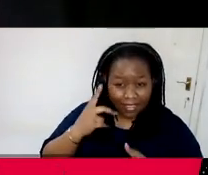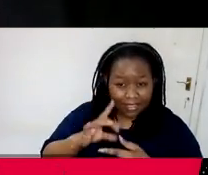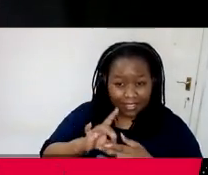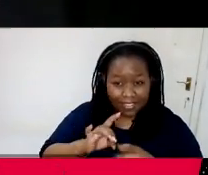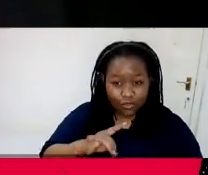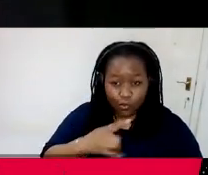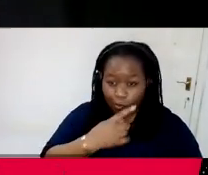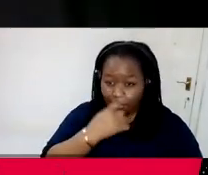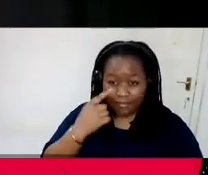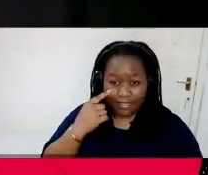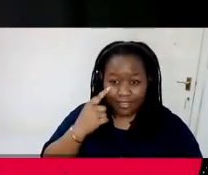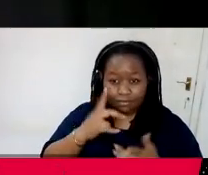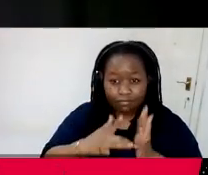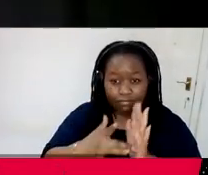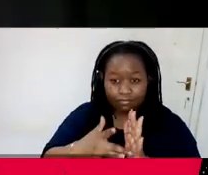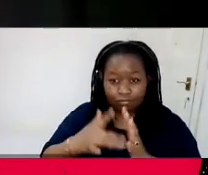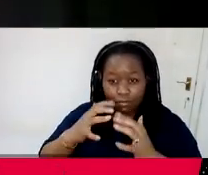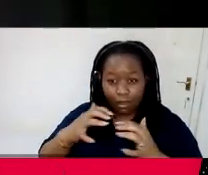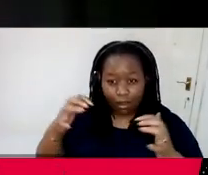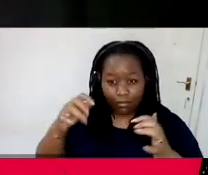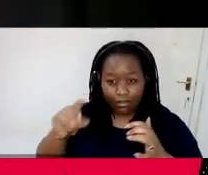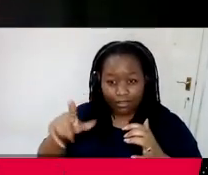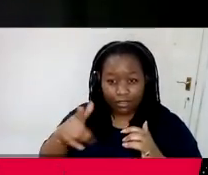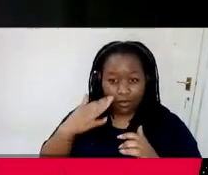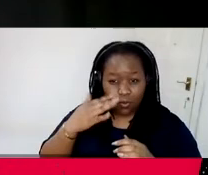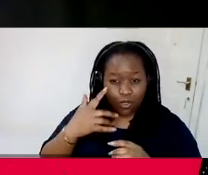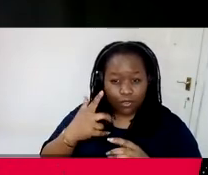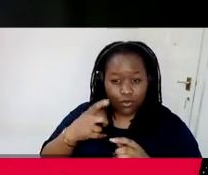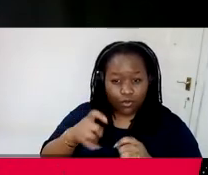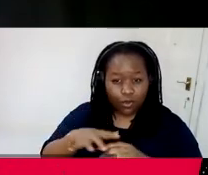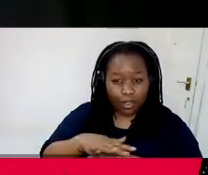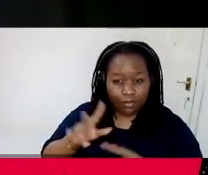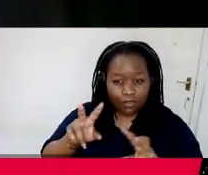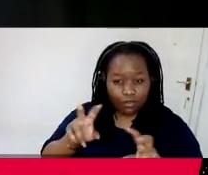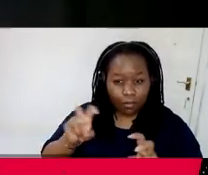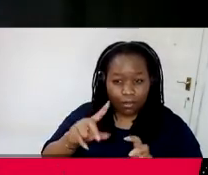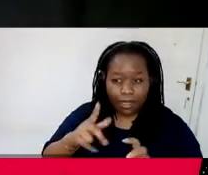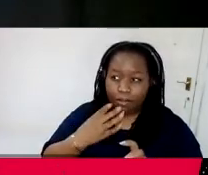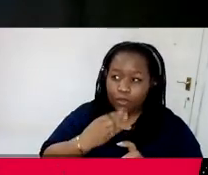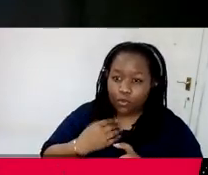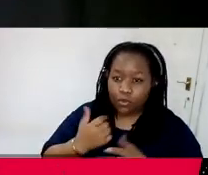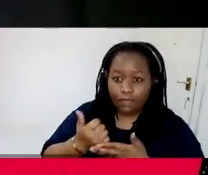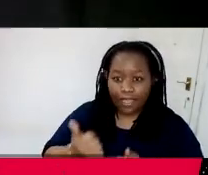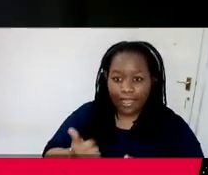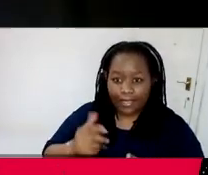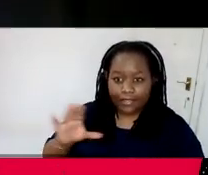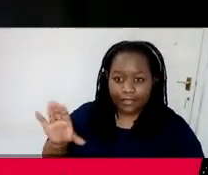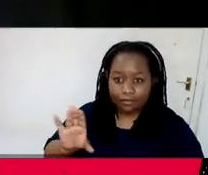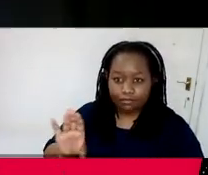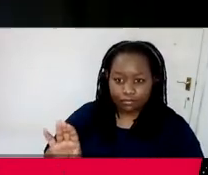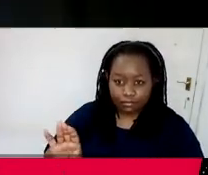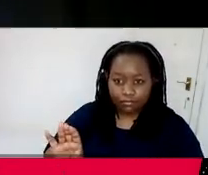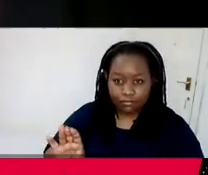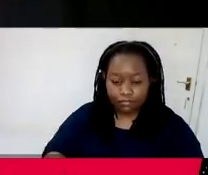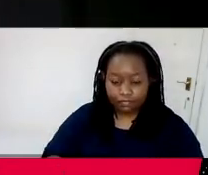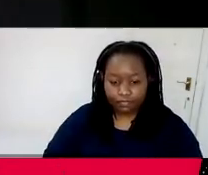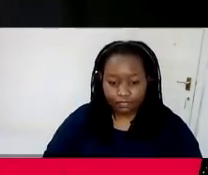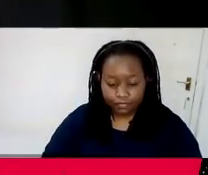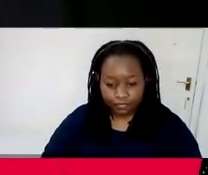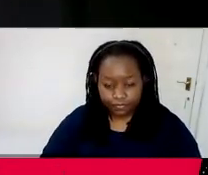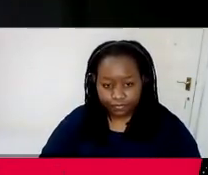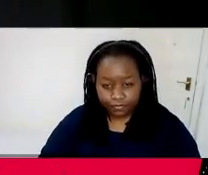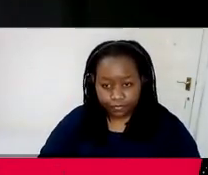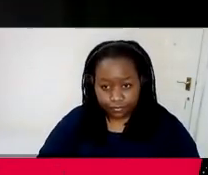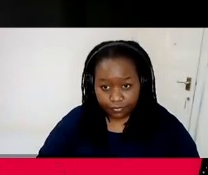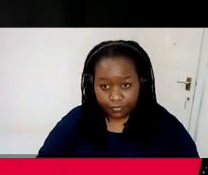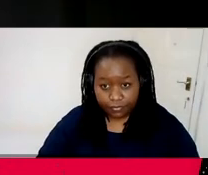So the question, do you think that the UK government's recent cuts will serve to significantly enhance the regional interests of Saudi Arabia in